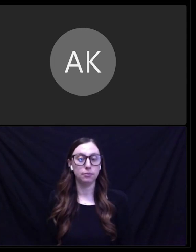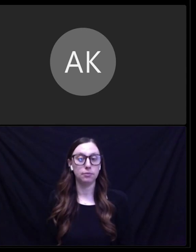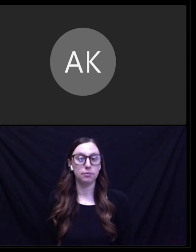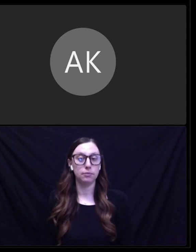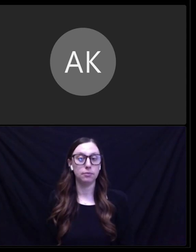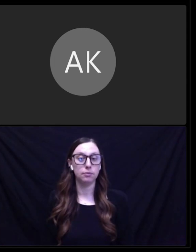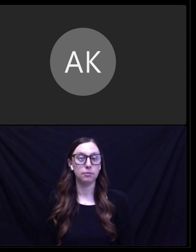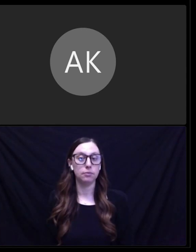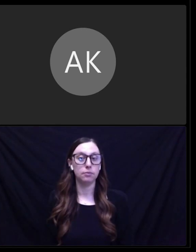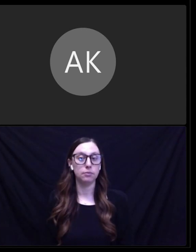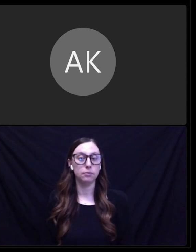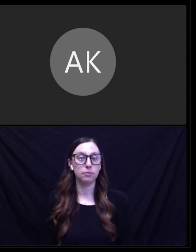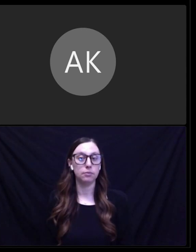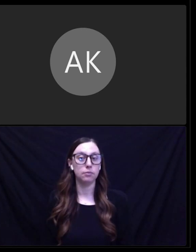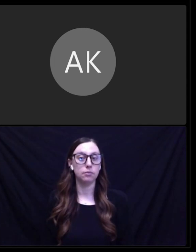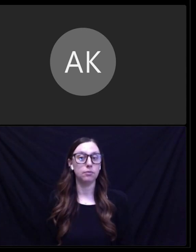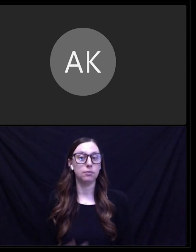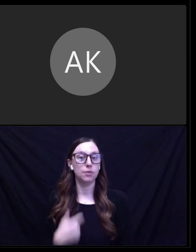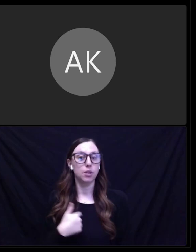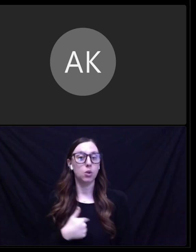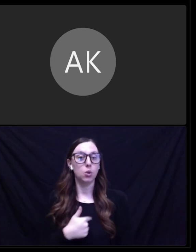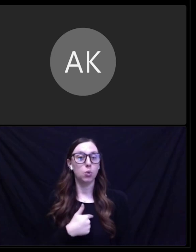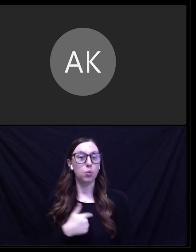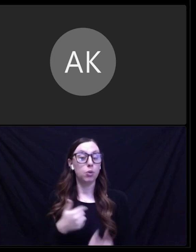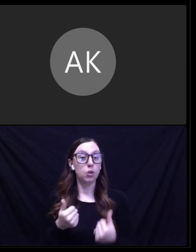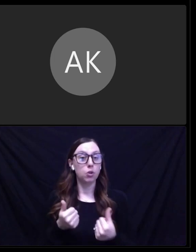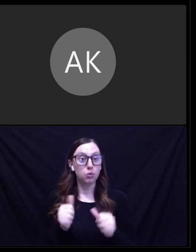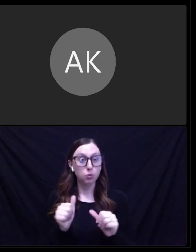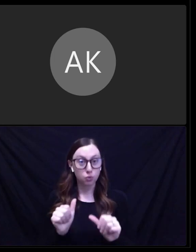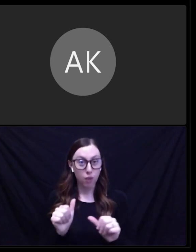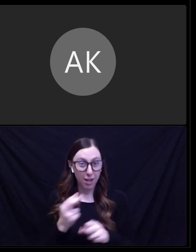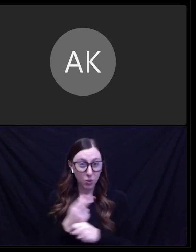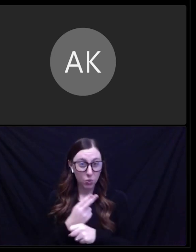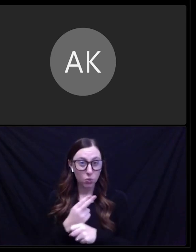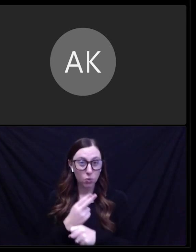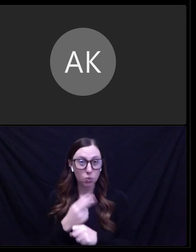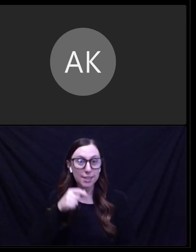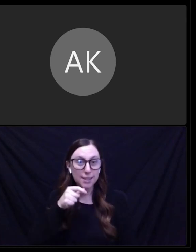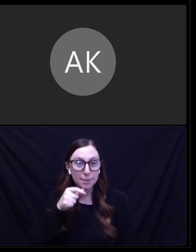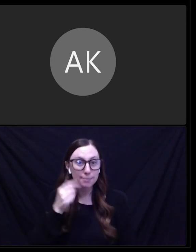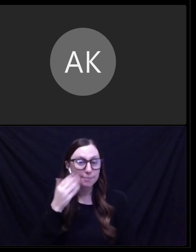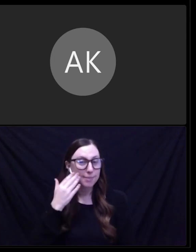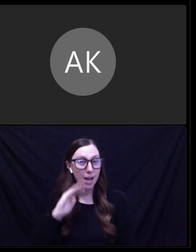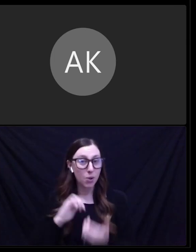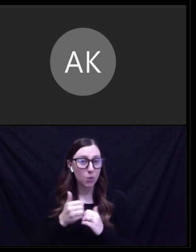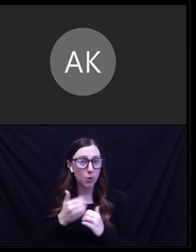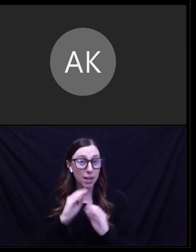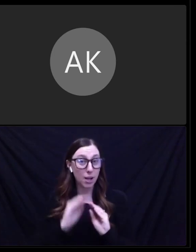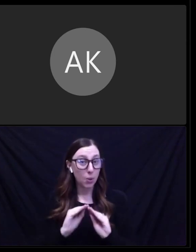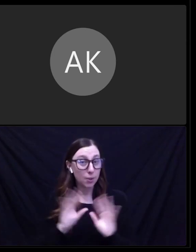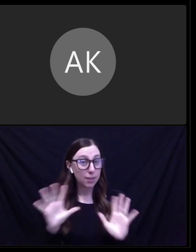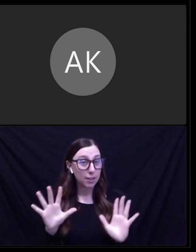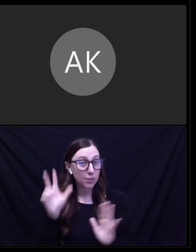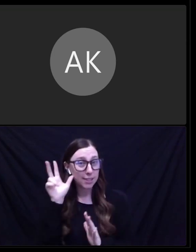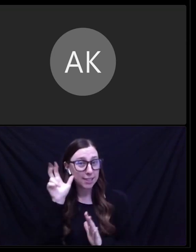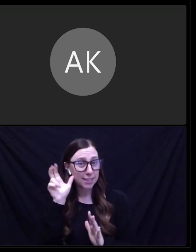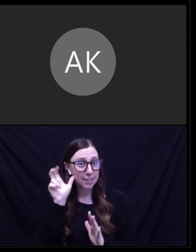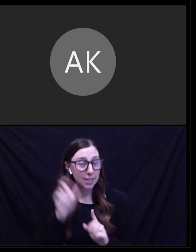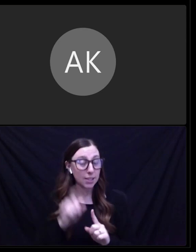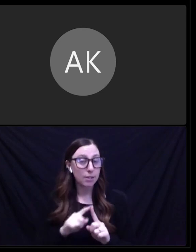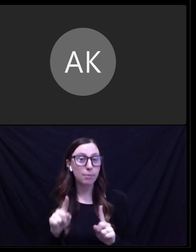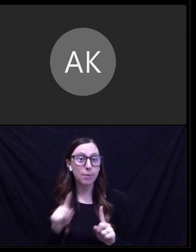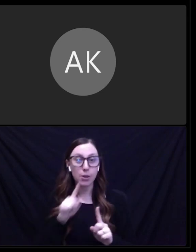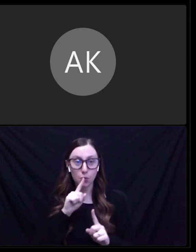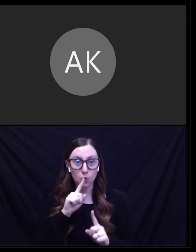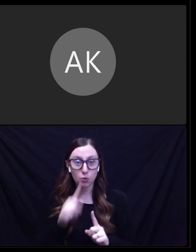We have we're trying to use a speaker. I don't know how well the audio is coming through, but what it really